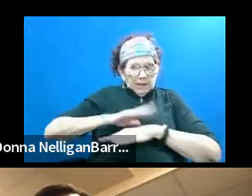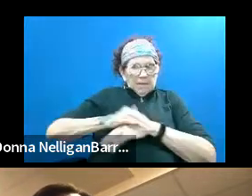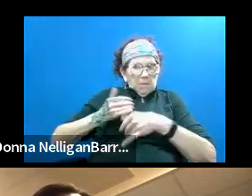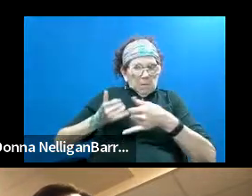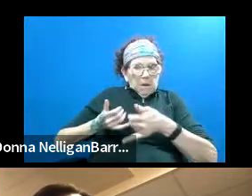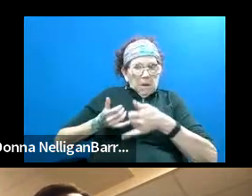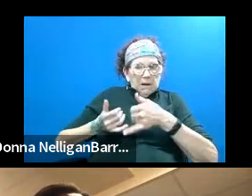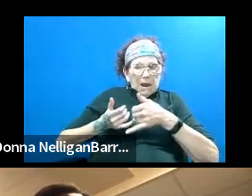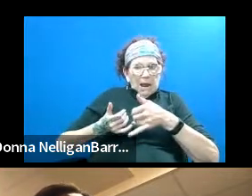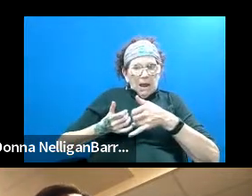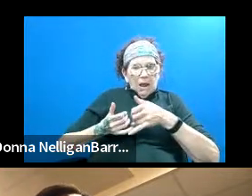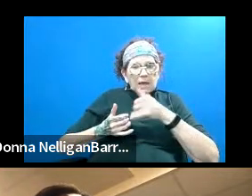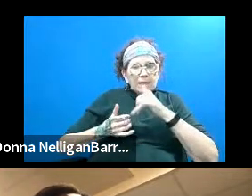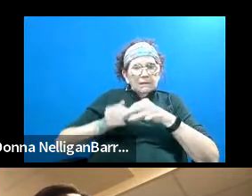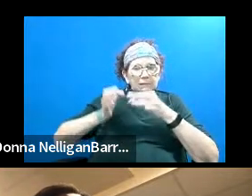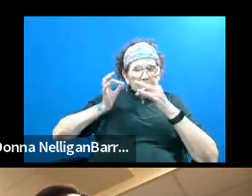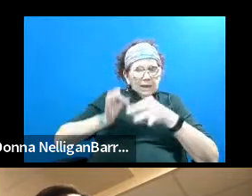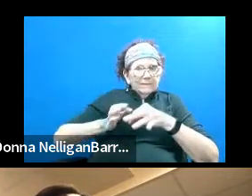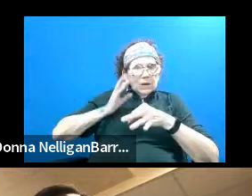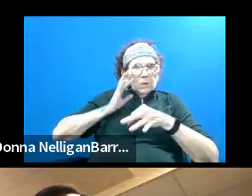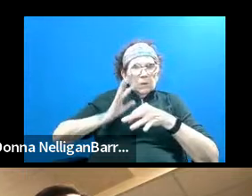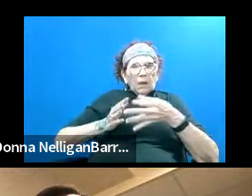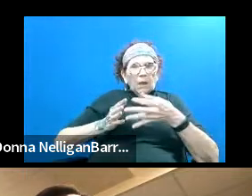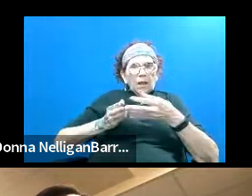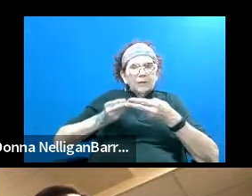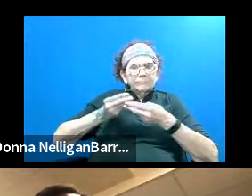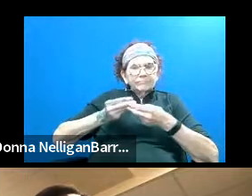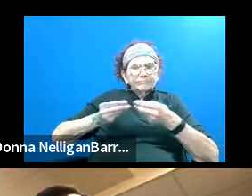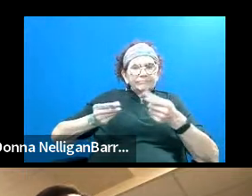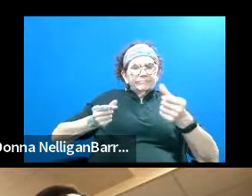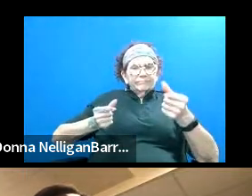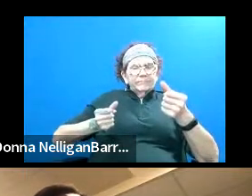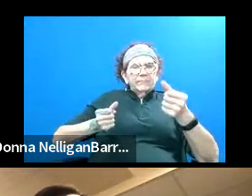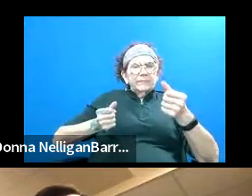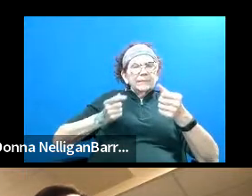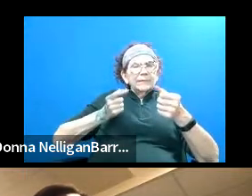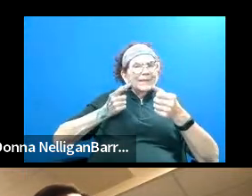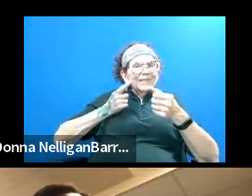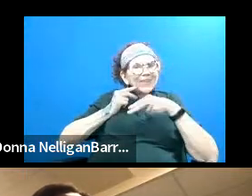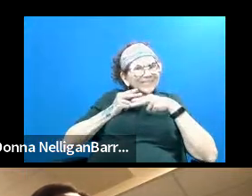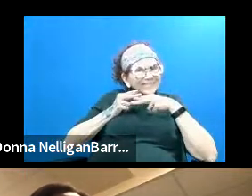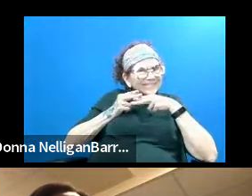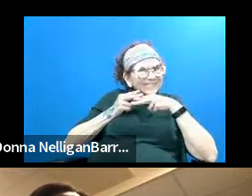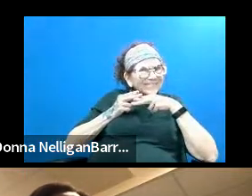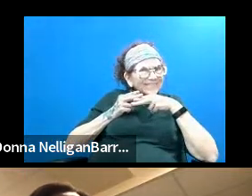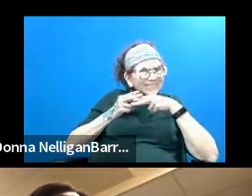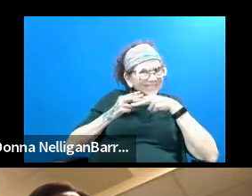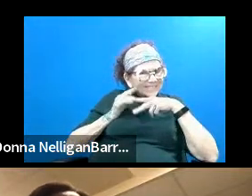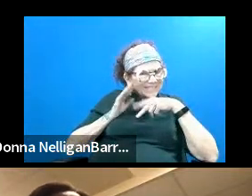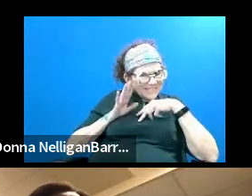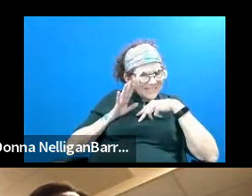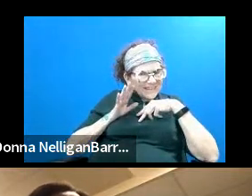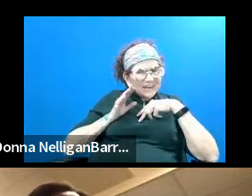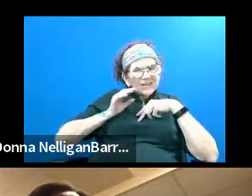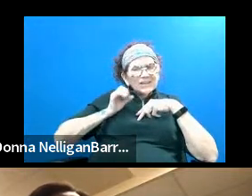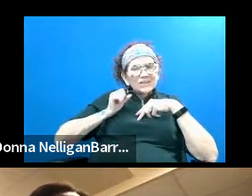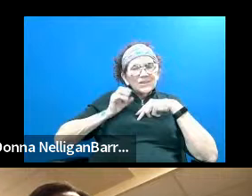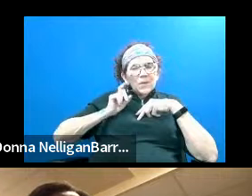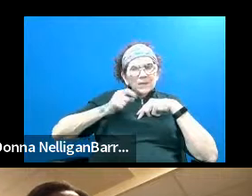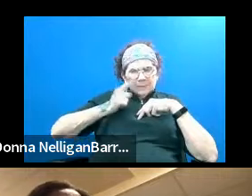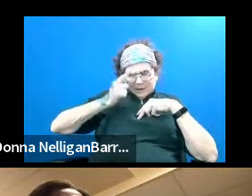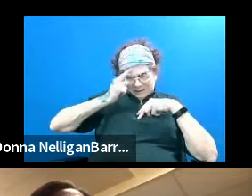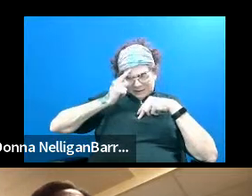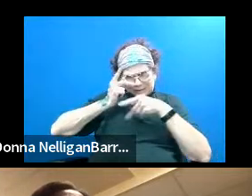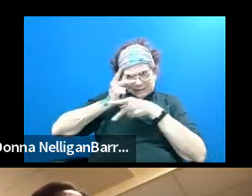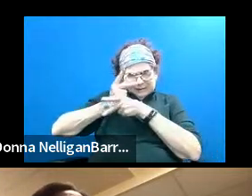grease the skids, at least temporarily. So we have to be very mindful of whatever gets